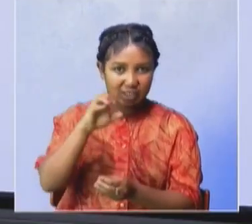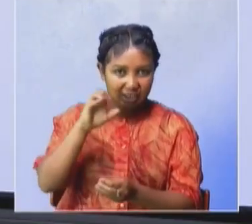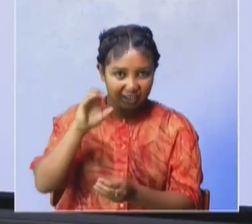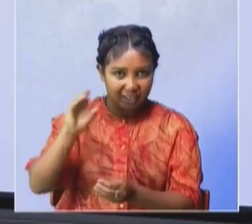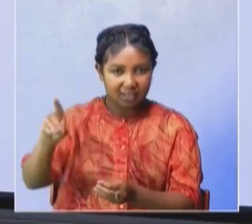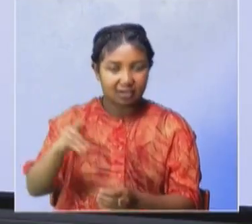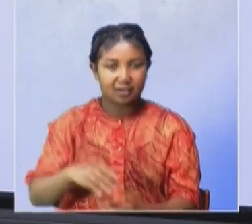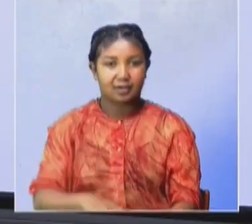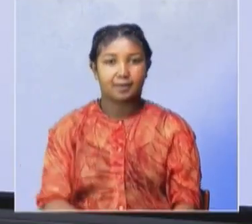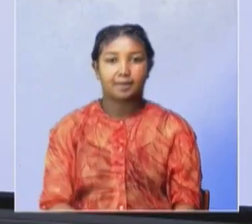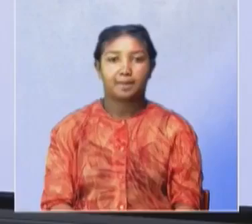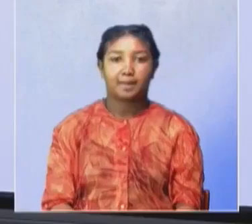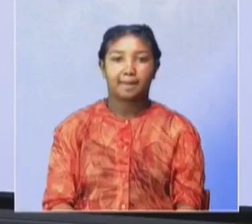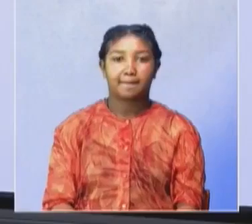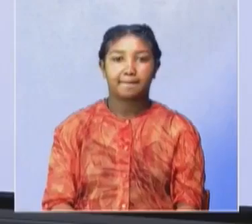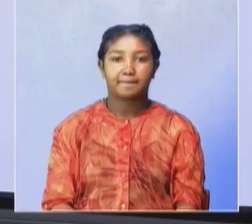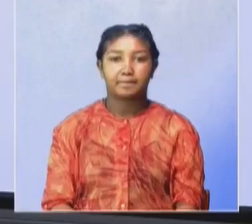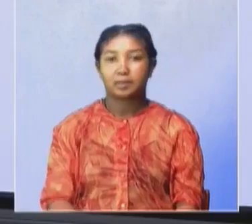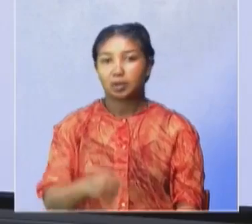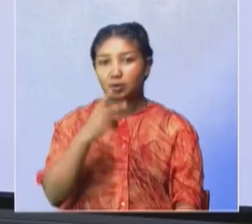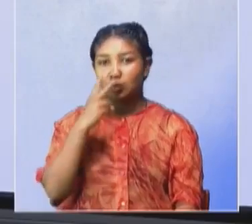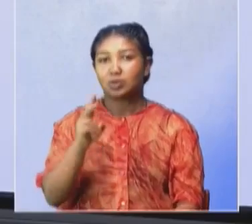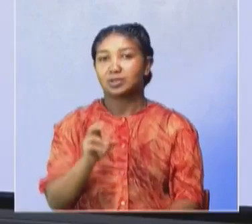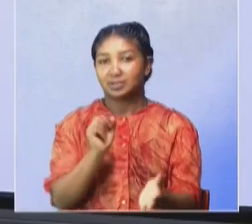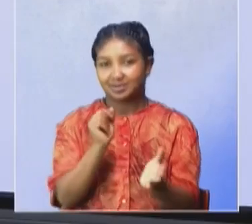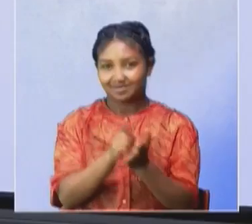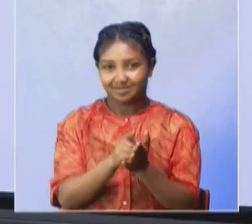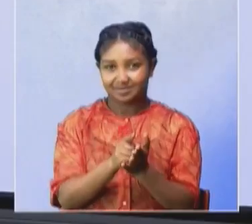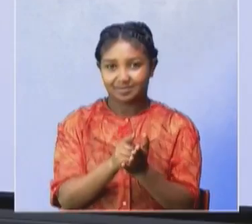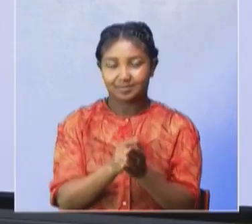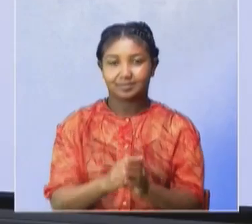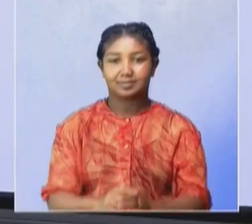ed. Look the next example.